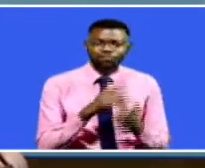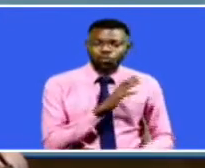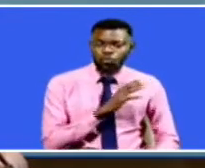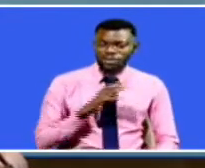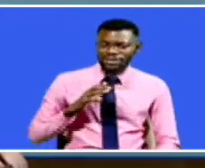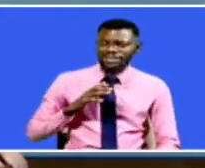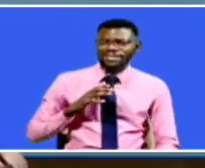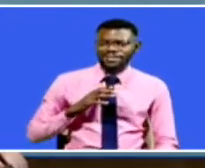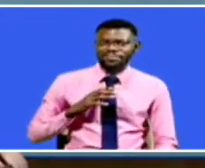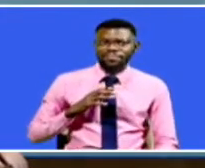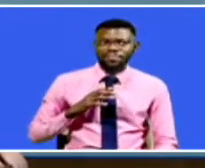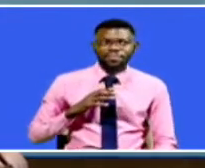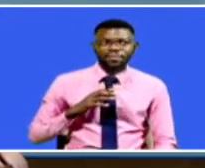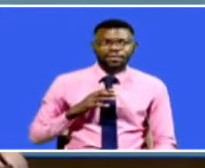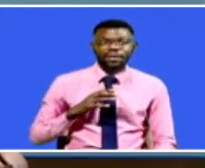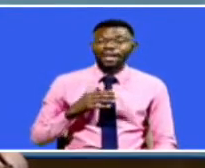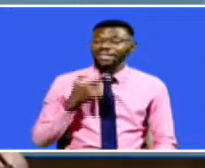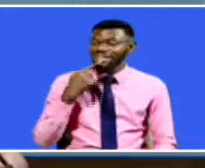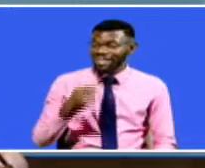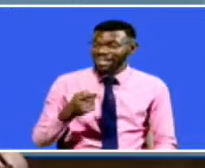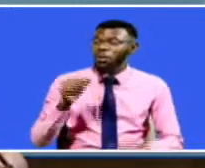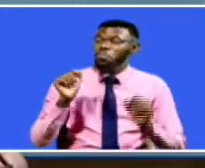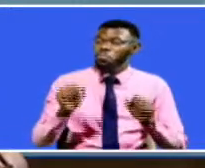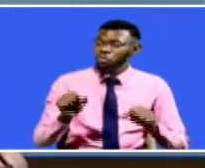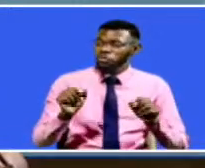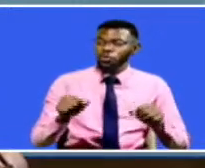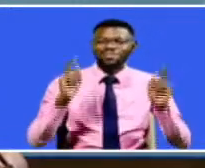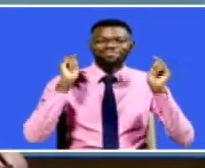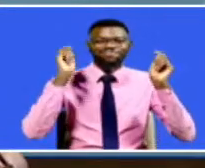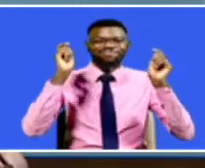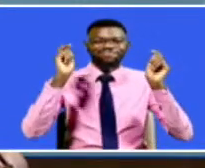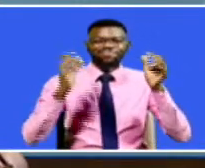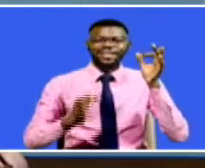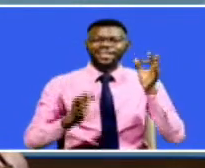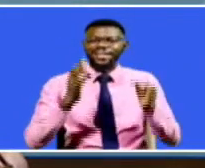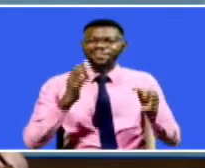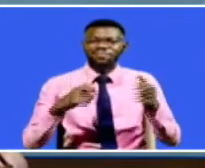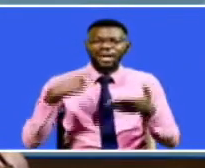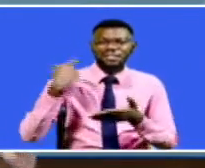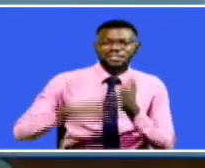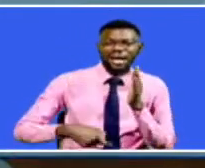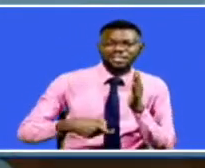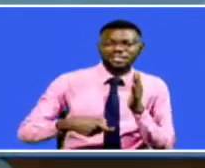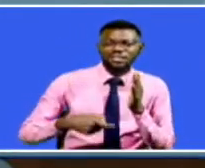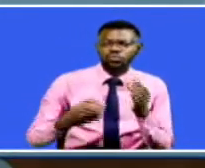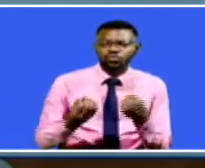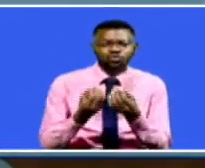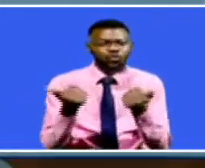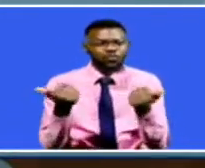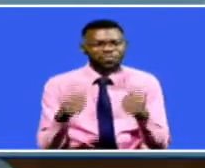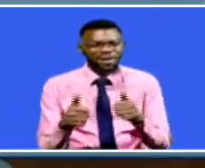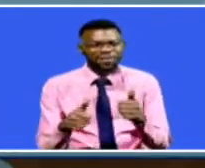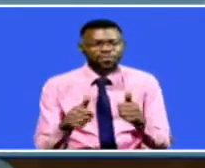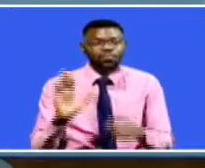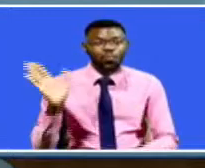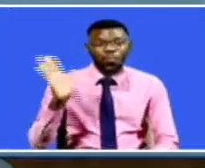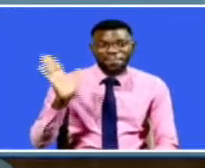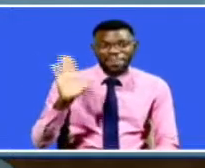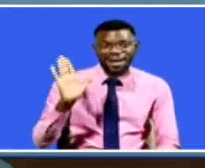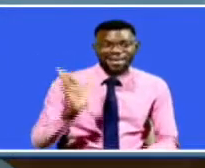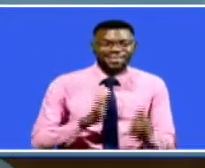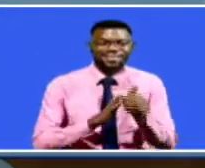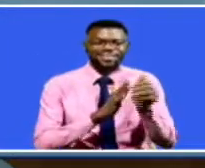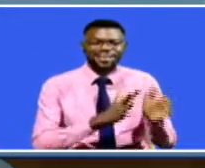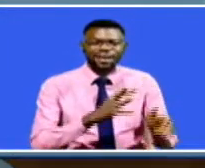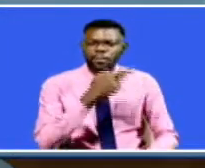committee and resume street protests should the cost of living miss on the agenda. Led by Wiper leader Kalonzo Musyoka, while